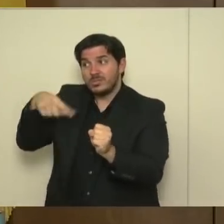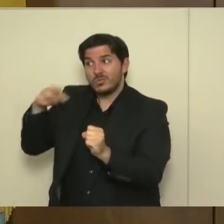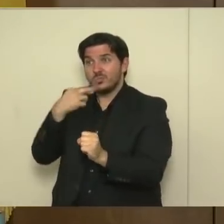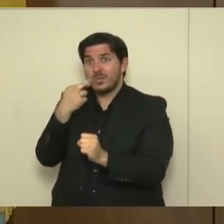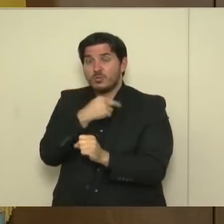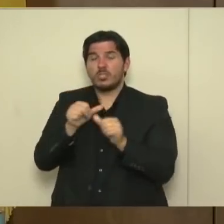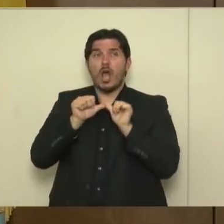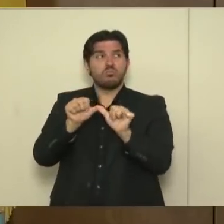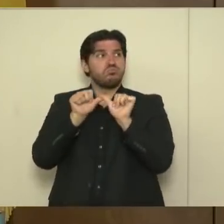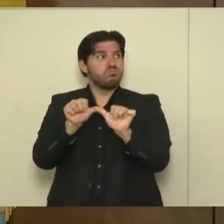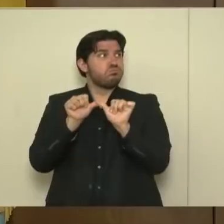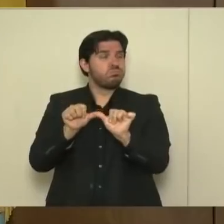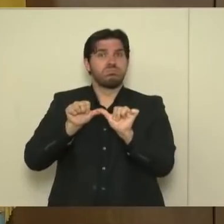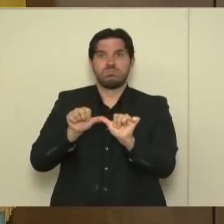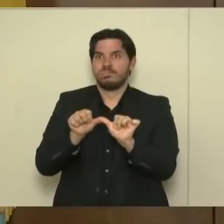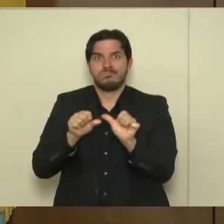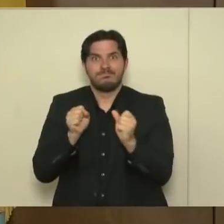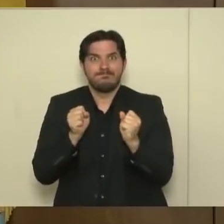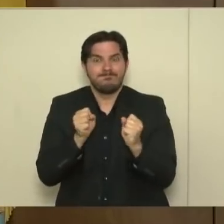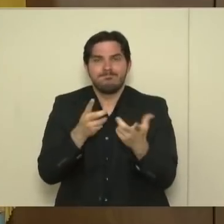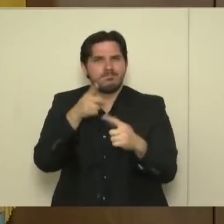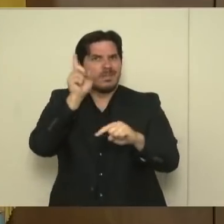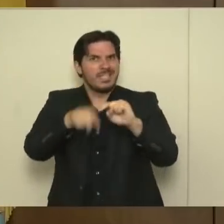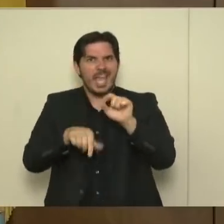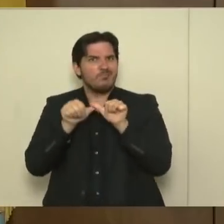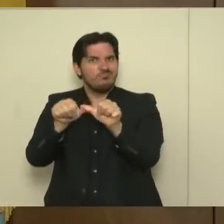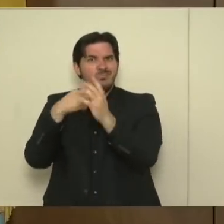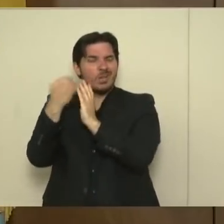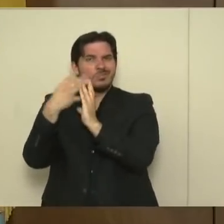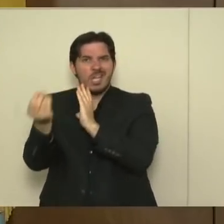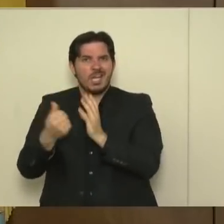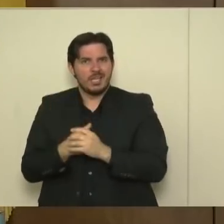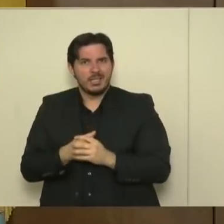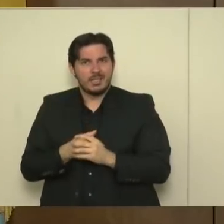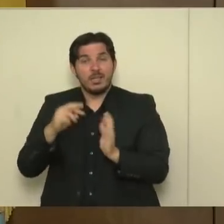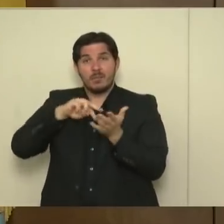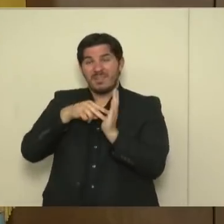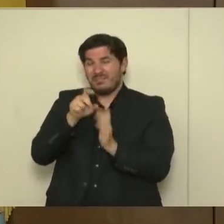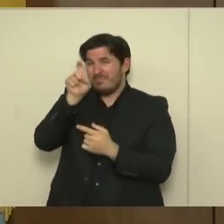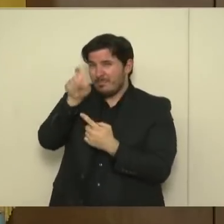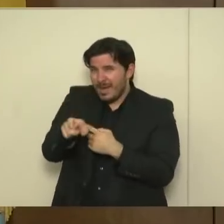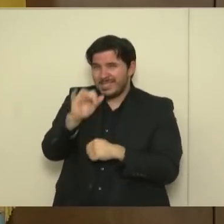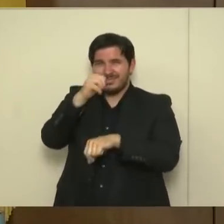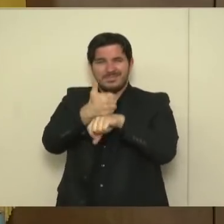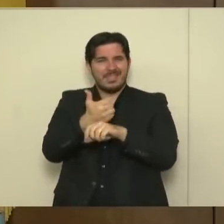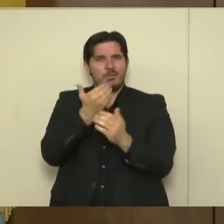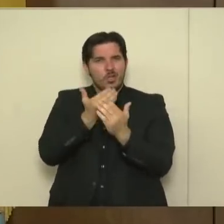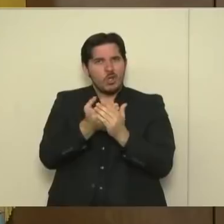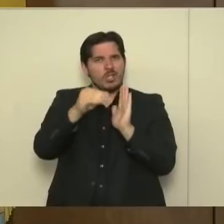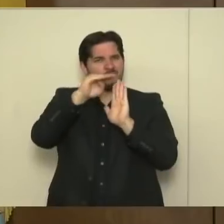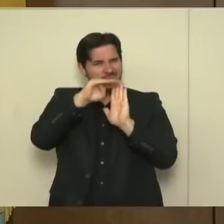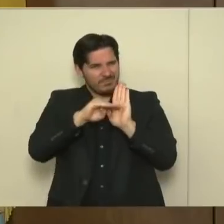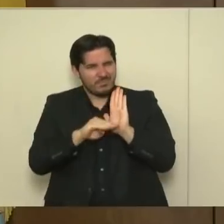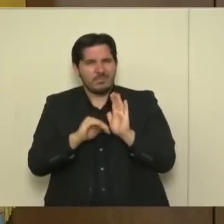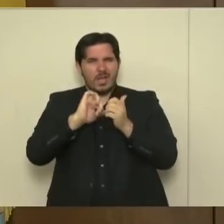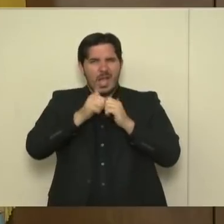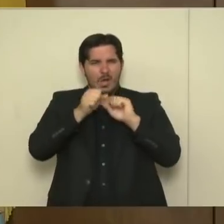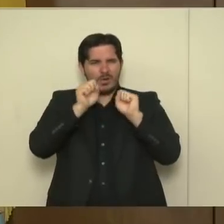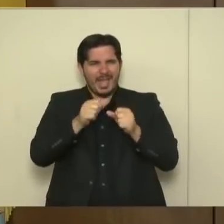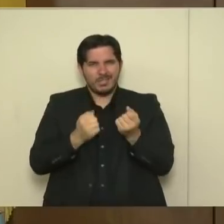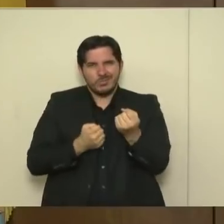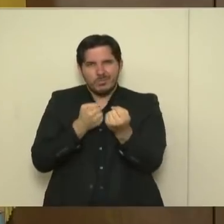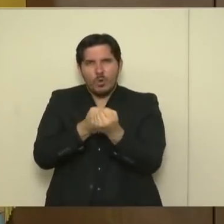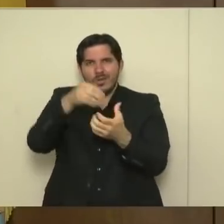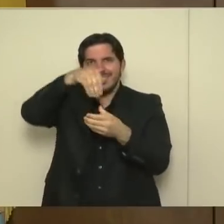have to find a successful model that's in-person dining. So far, data looks good. And how do we